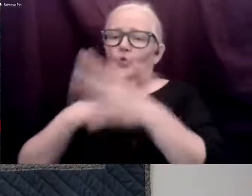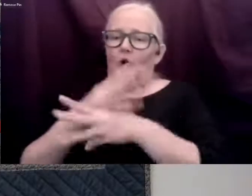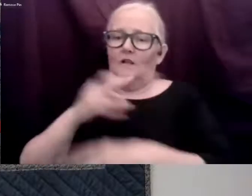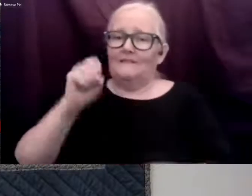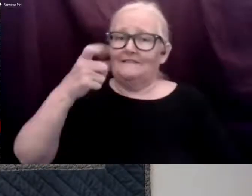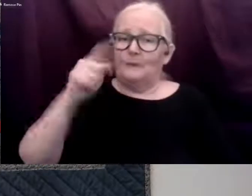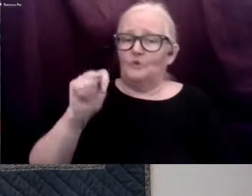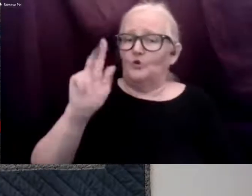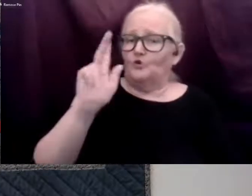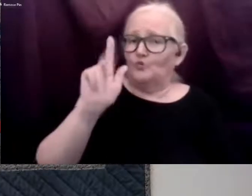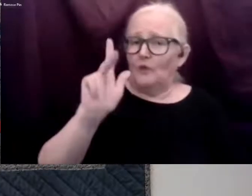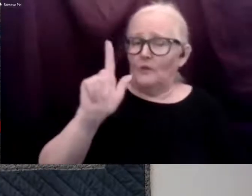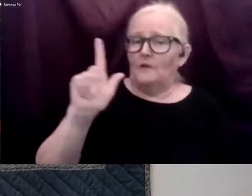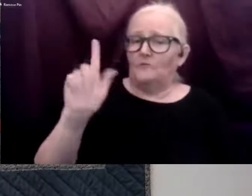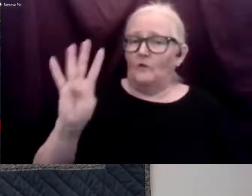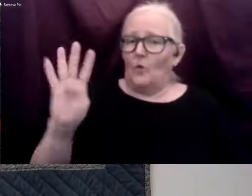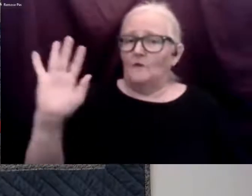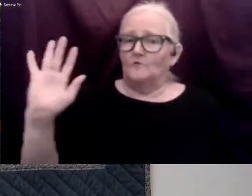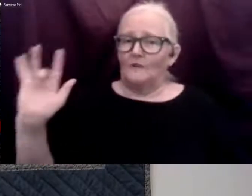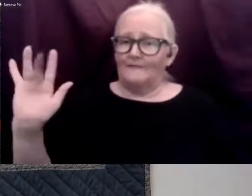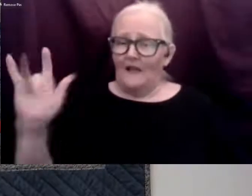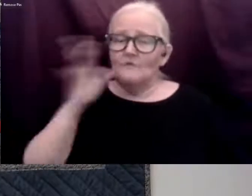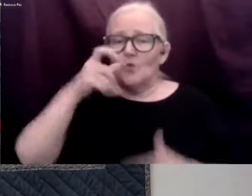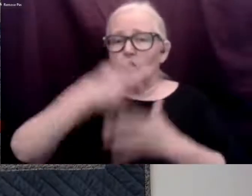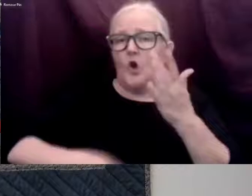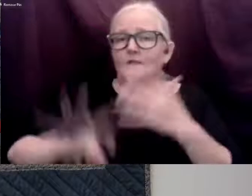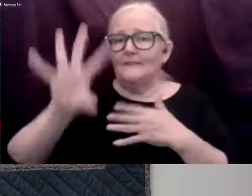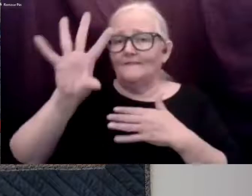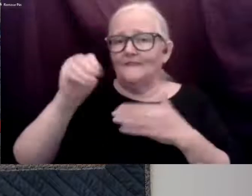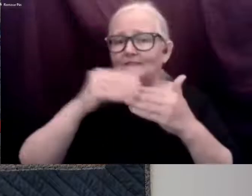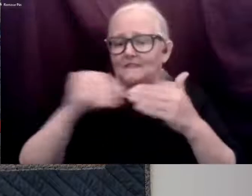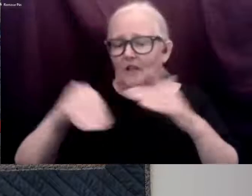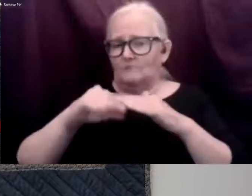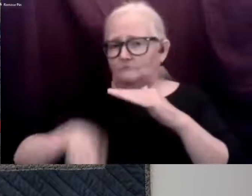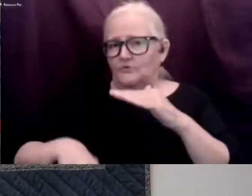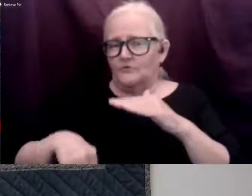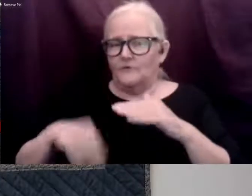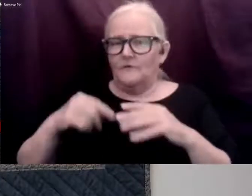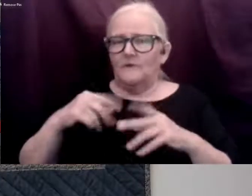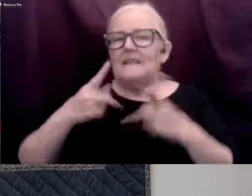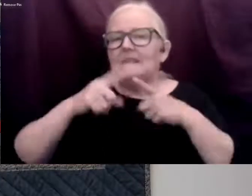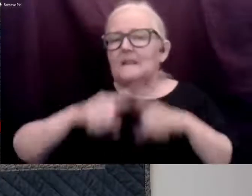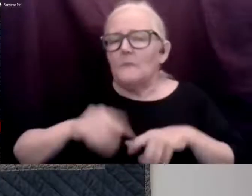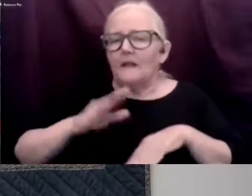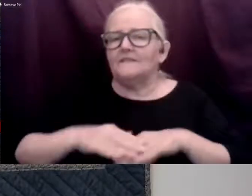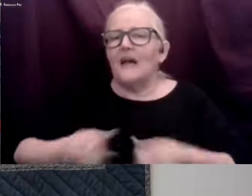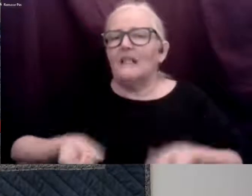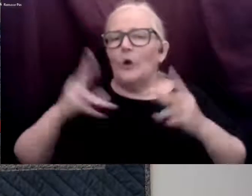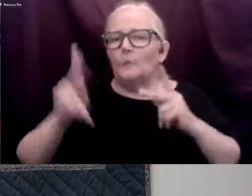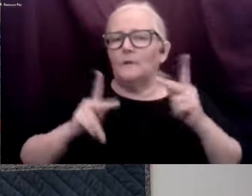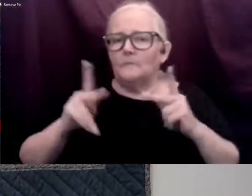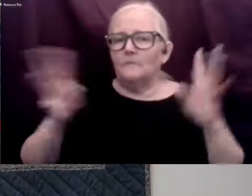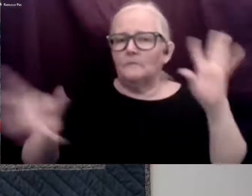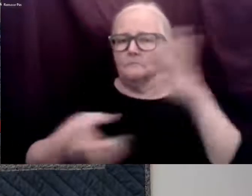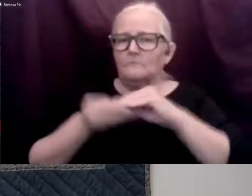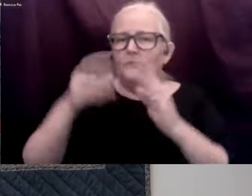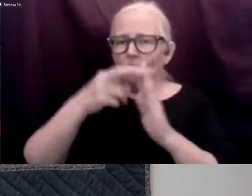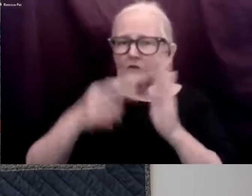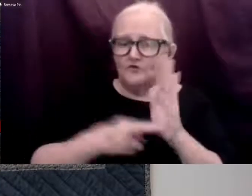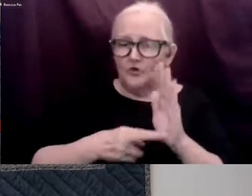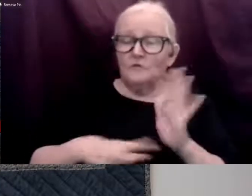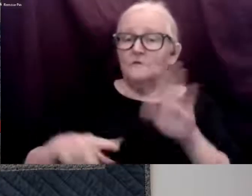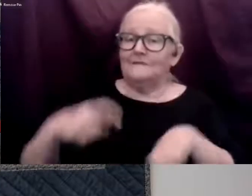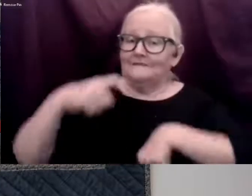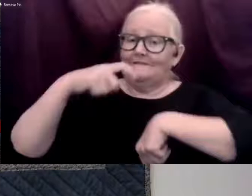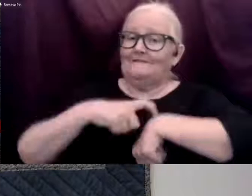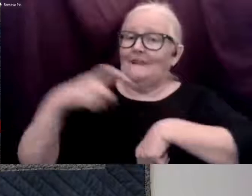is $50 or less per person, depending on how many people register. The deadline to register for the Catoctin trip is